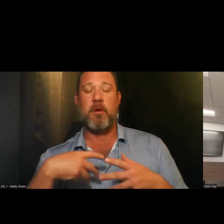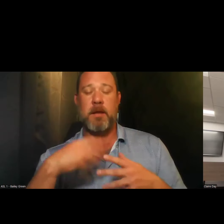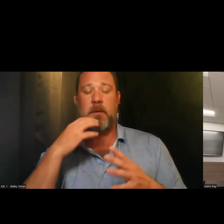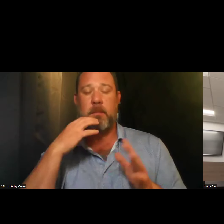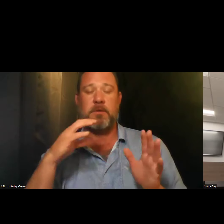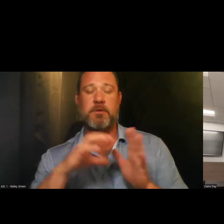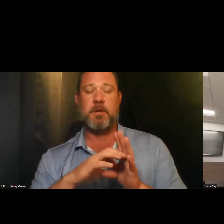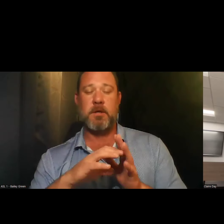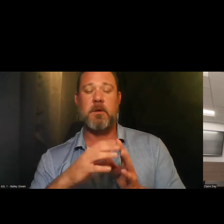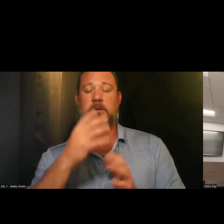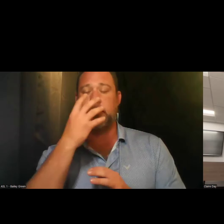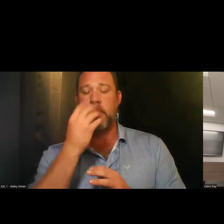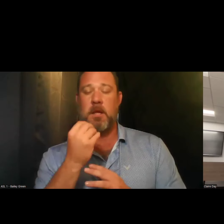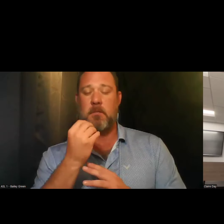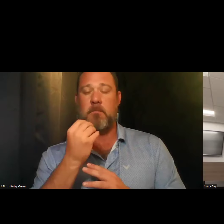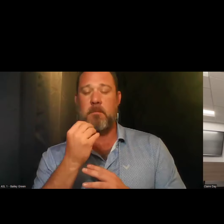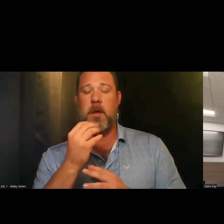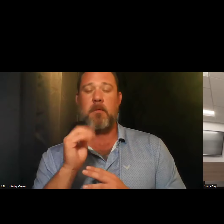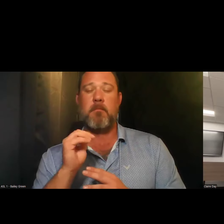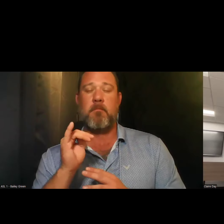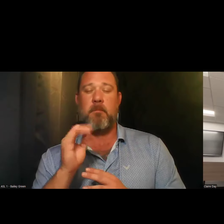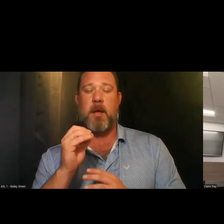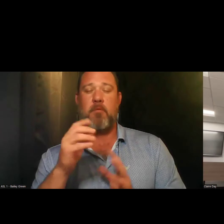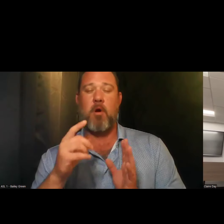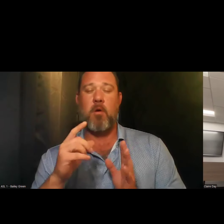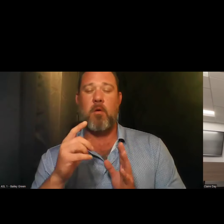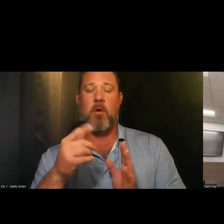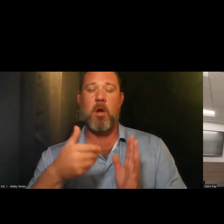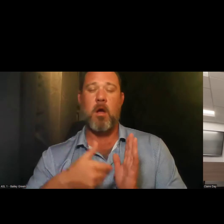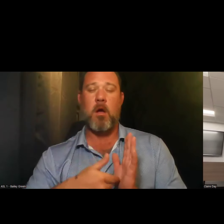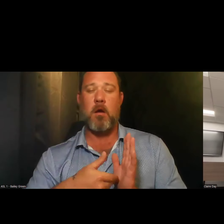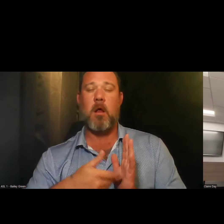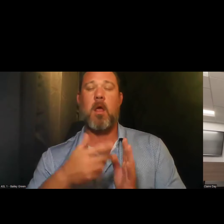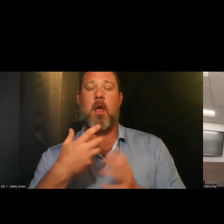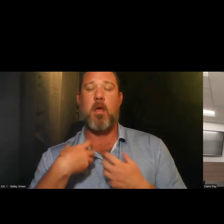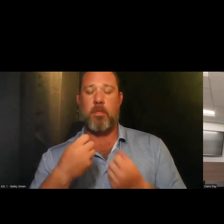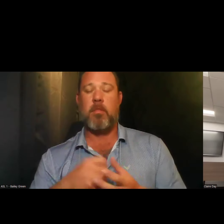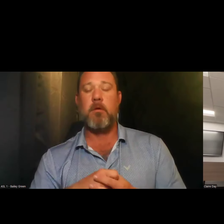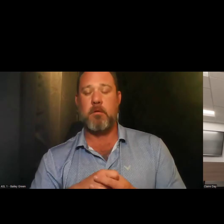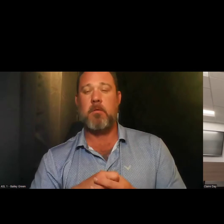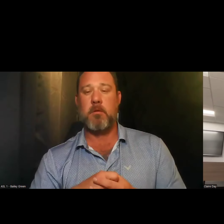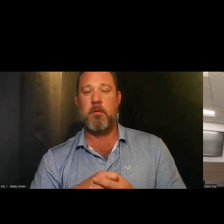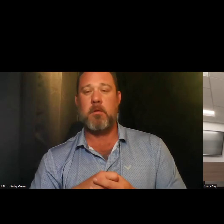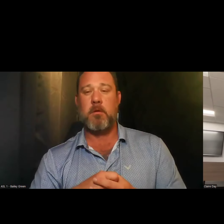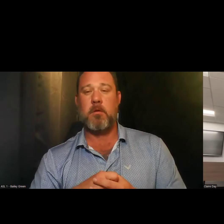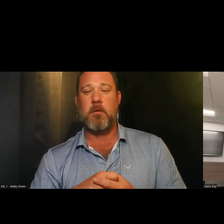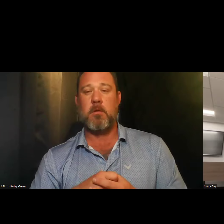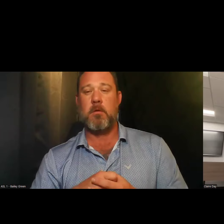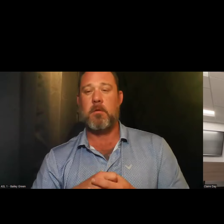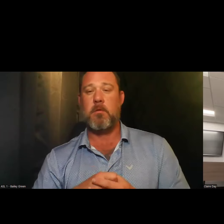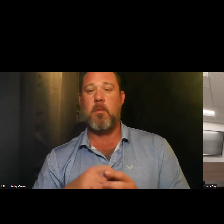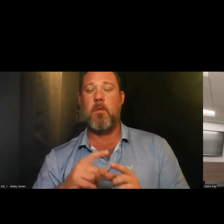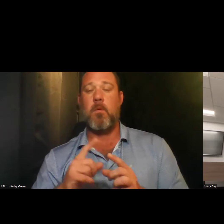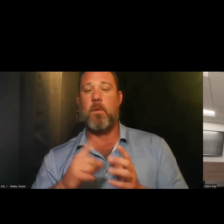imaging, sleep, and the microbiome, gut health. So we'll be able to see what many of our